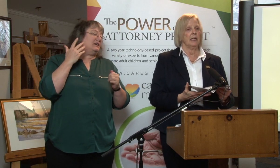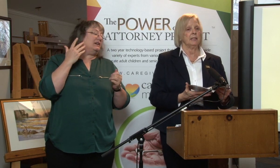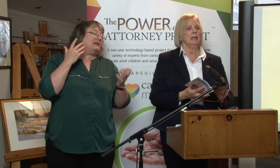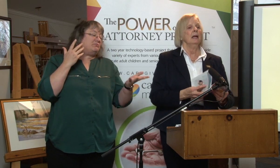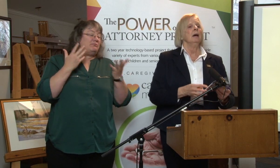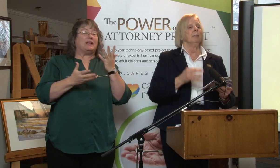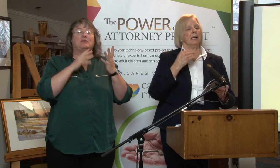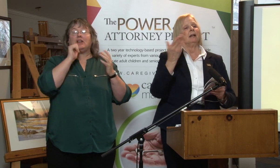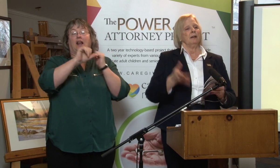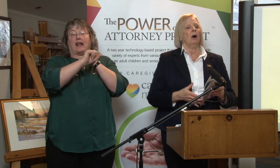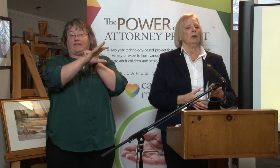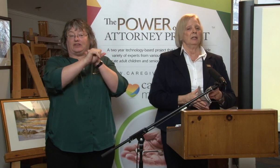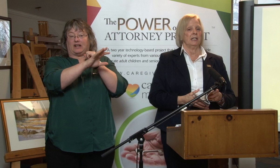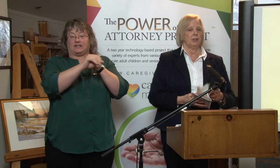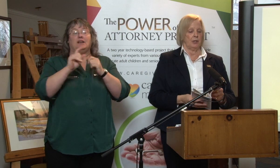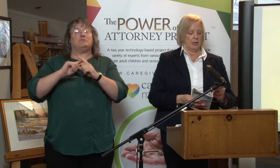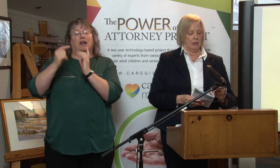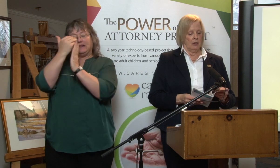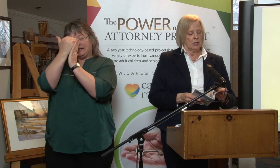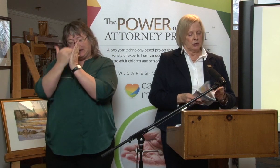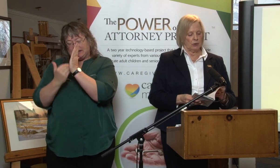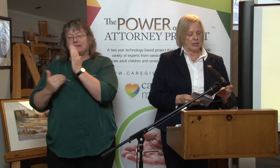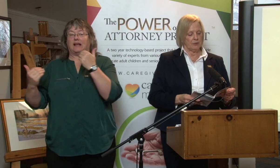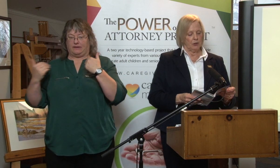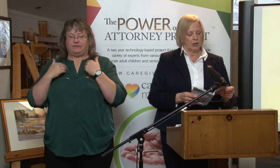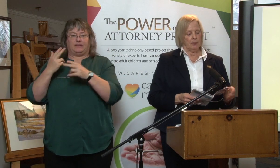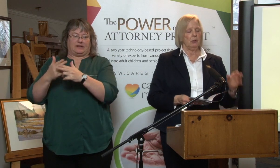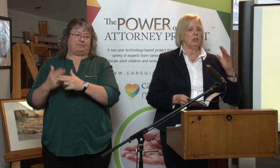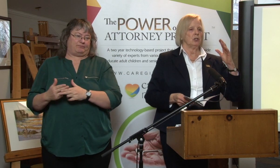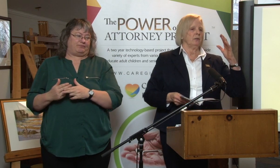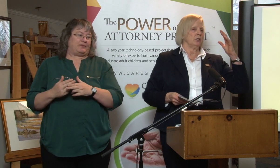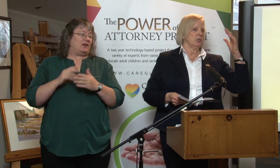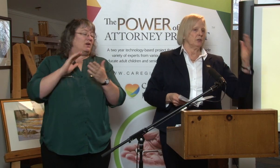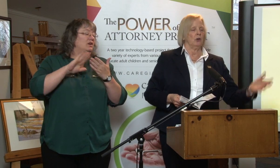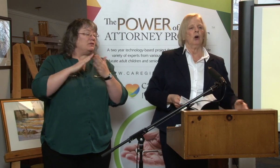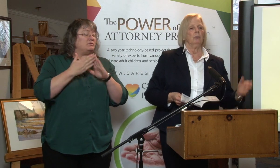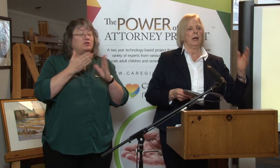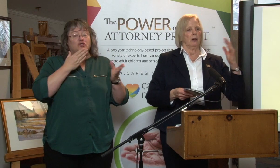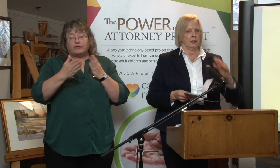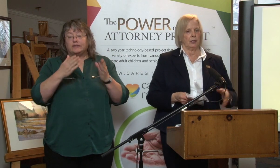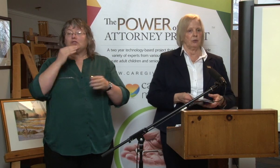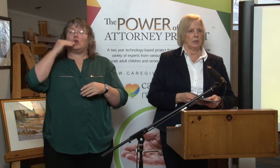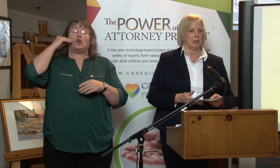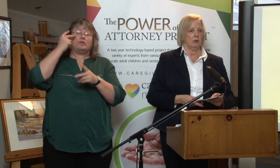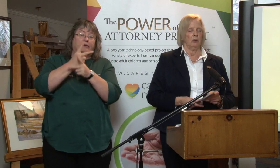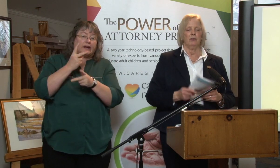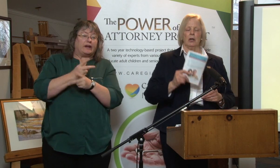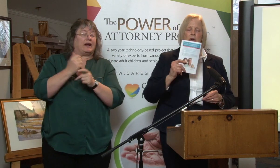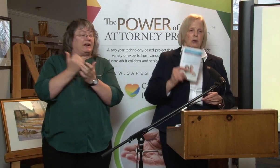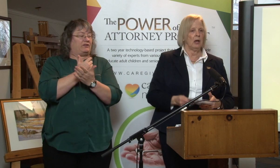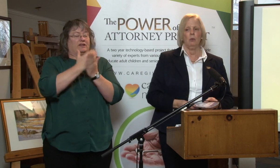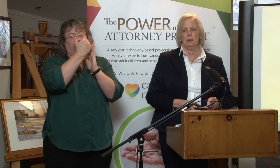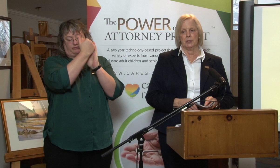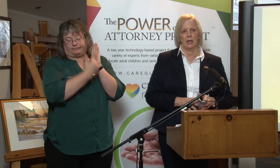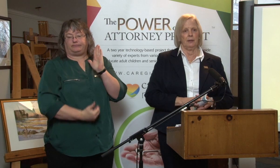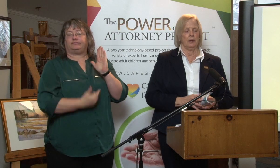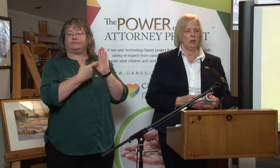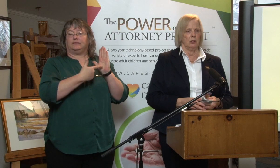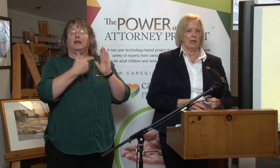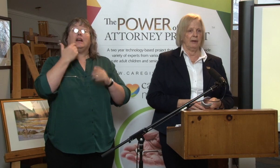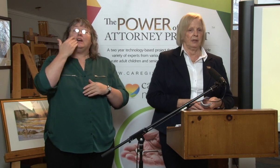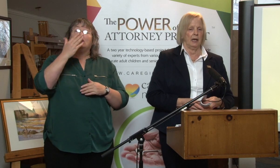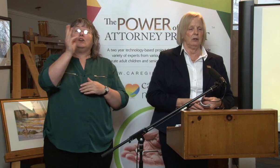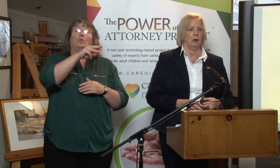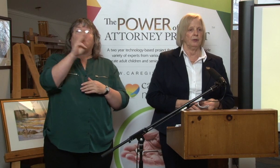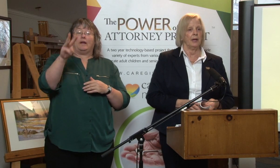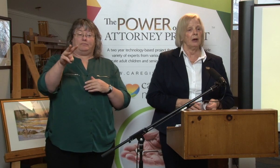the advertising, but all the lists are there. So it does it for the community services, for home care, et cetera, et cetera. We've got a great website that